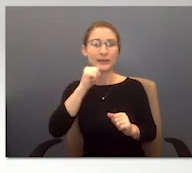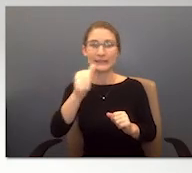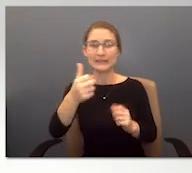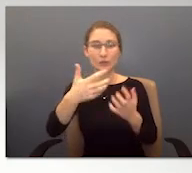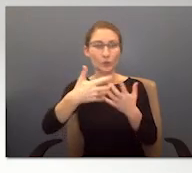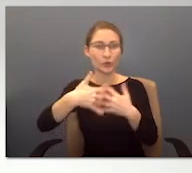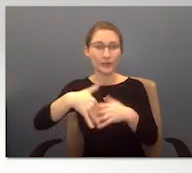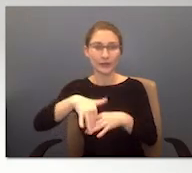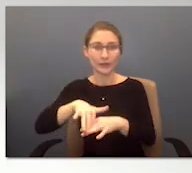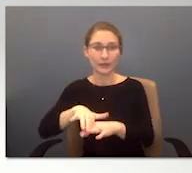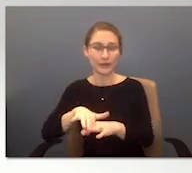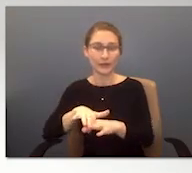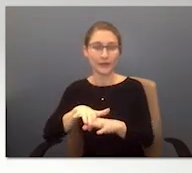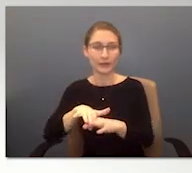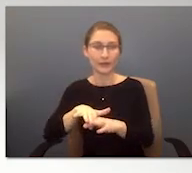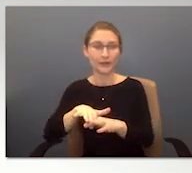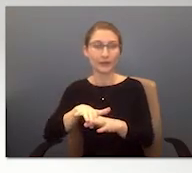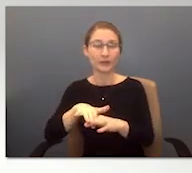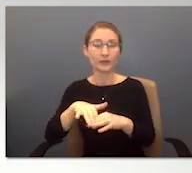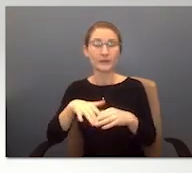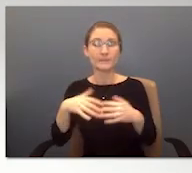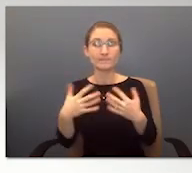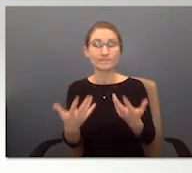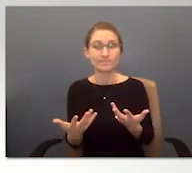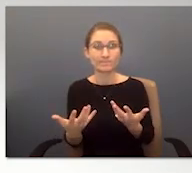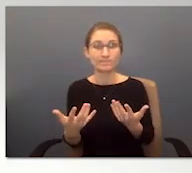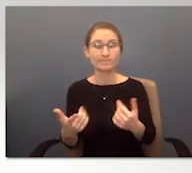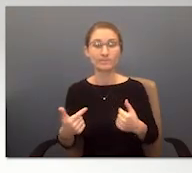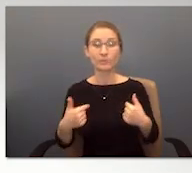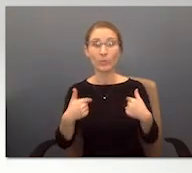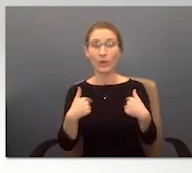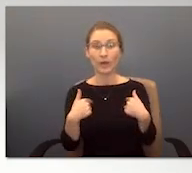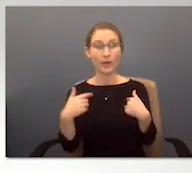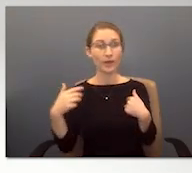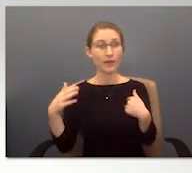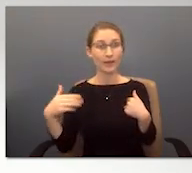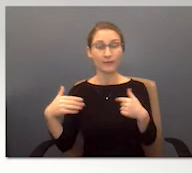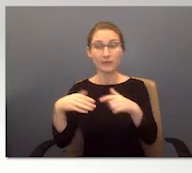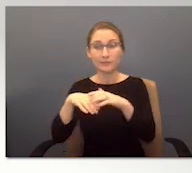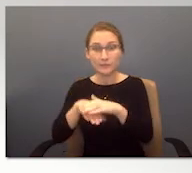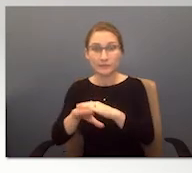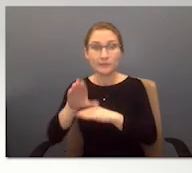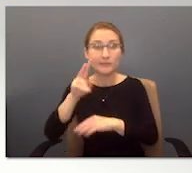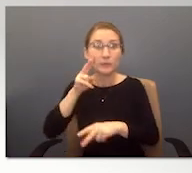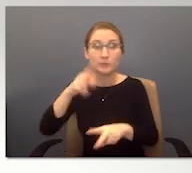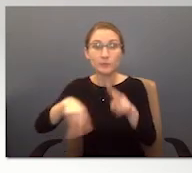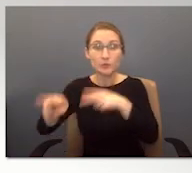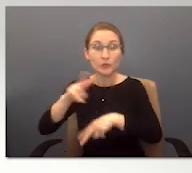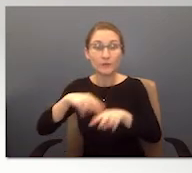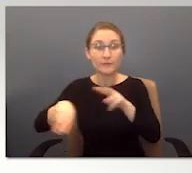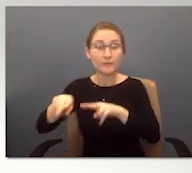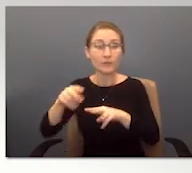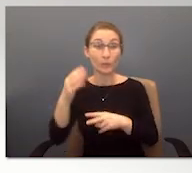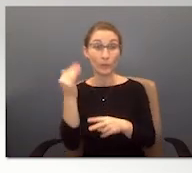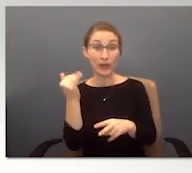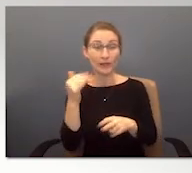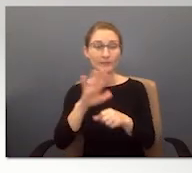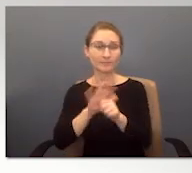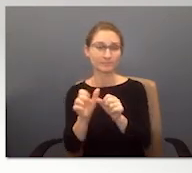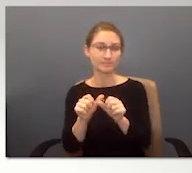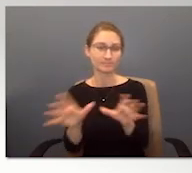working. And because of the pandemic, it's been hard for me. I haven't gone in since that model changed to really observe and see what it looks like